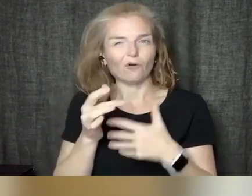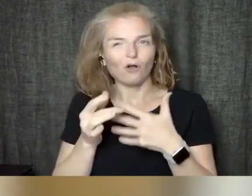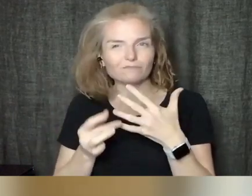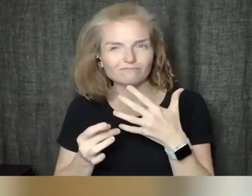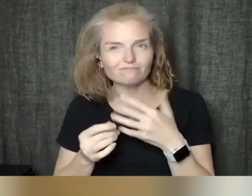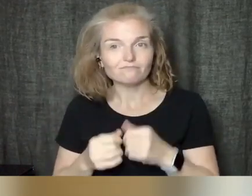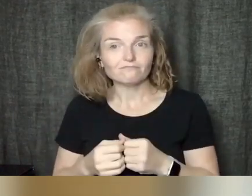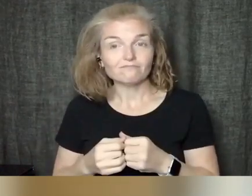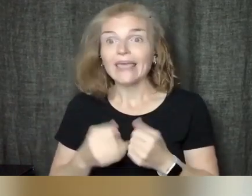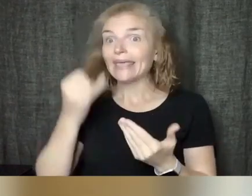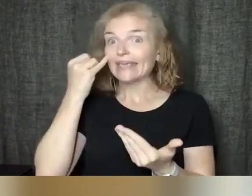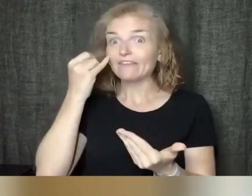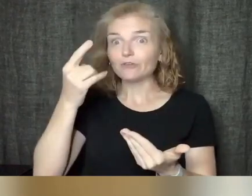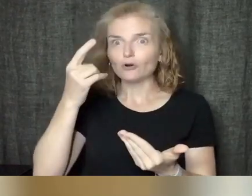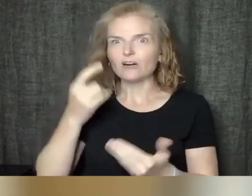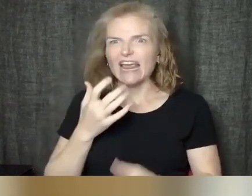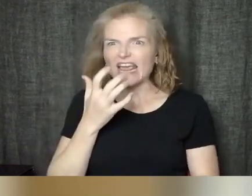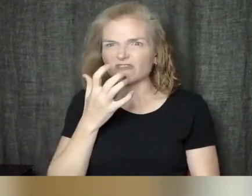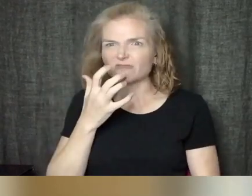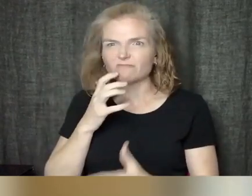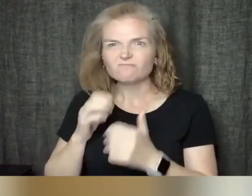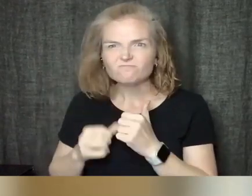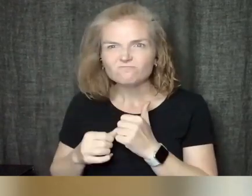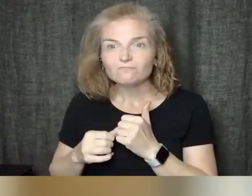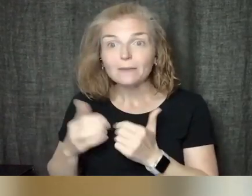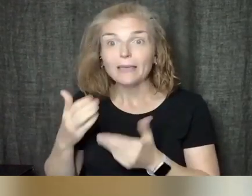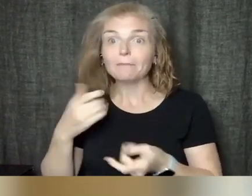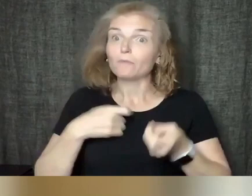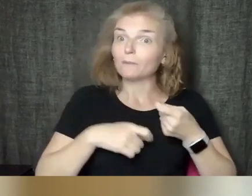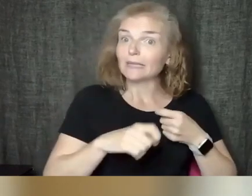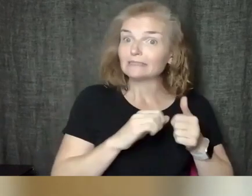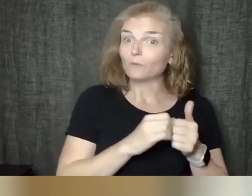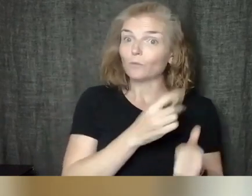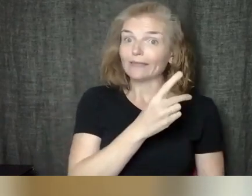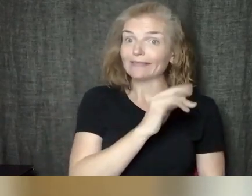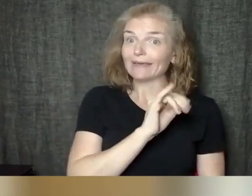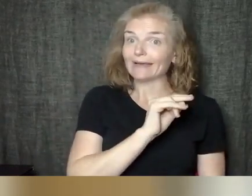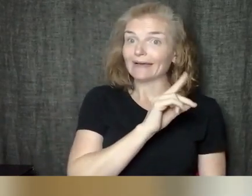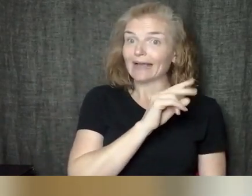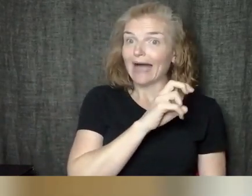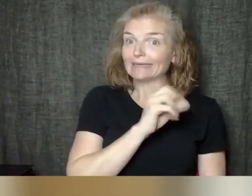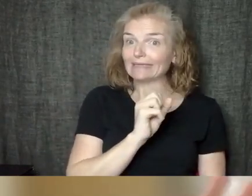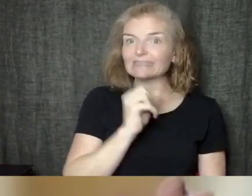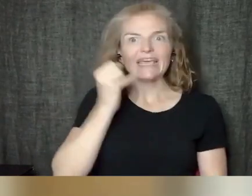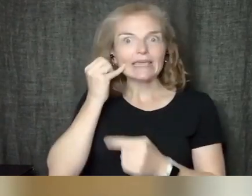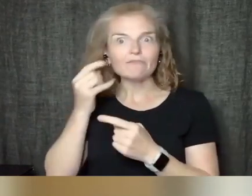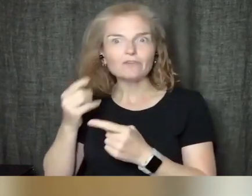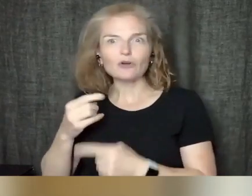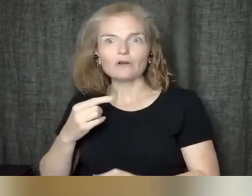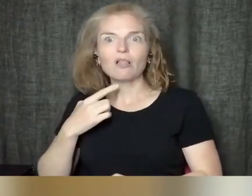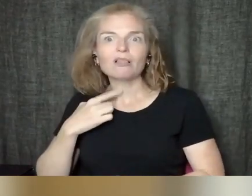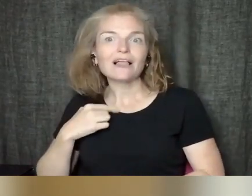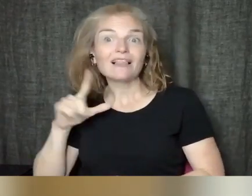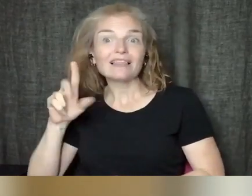If it's a thought of anger, you might replace it with a thought of kindness. If it's a thought of lust, you might replace it